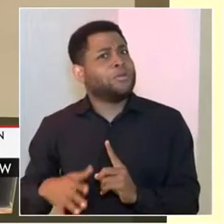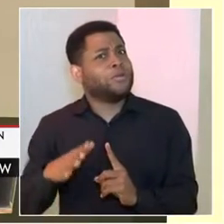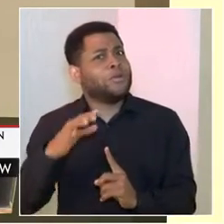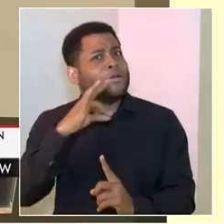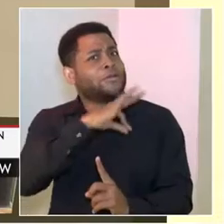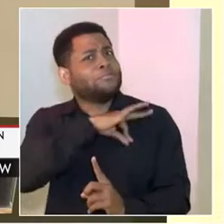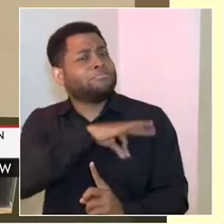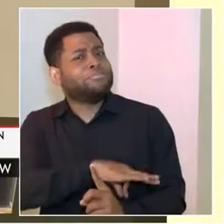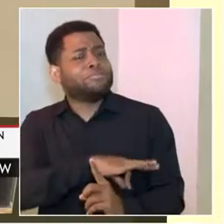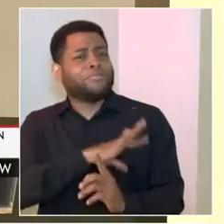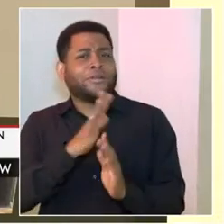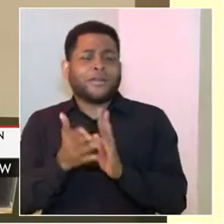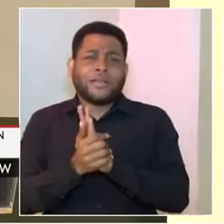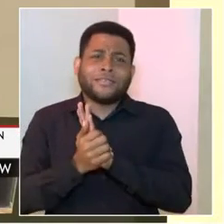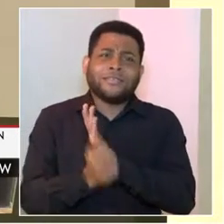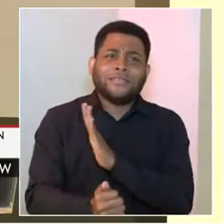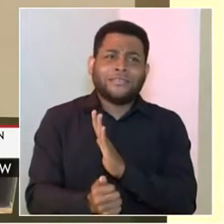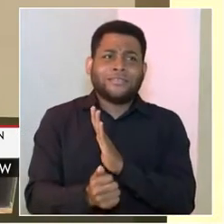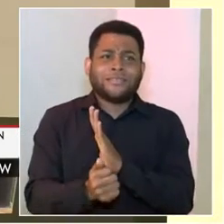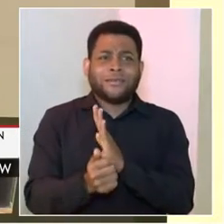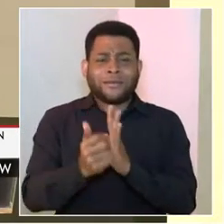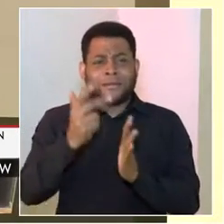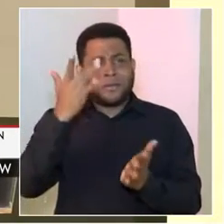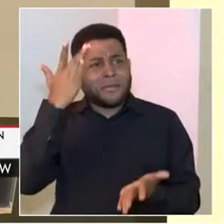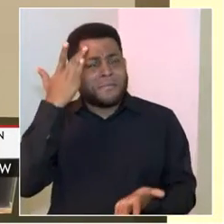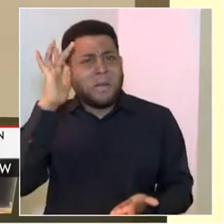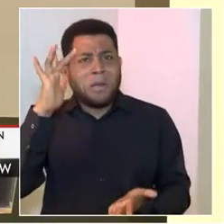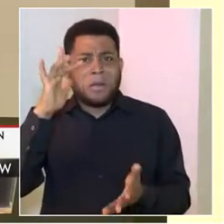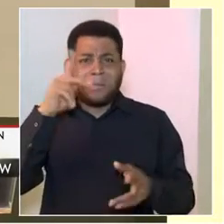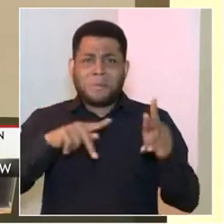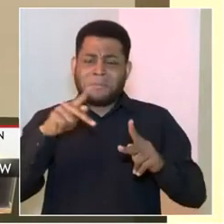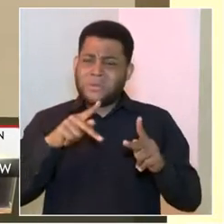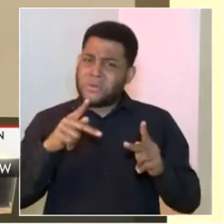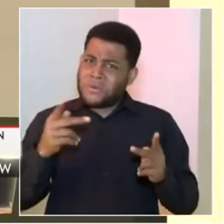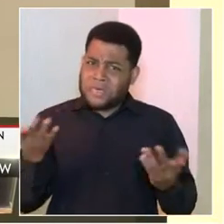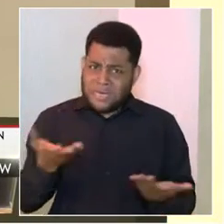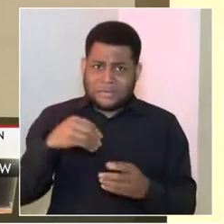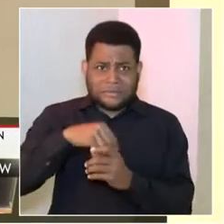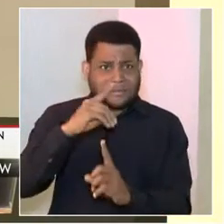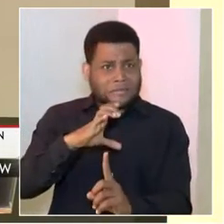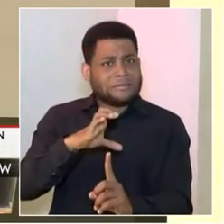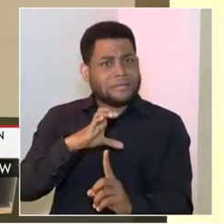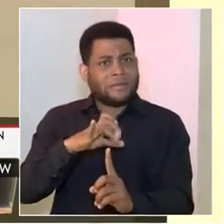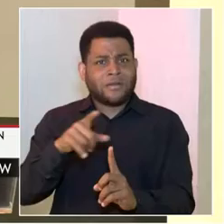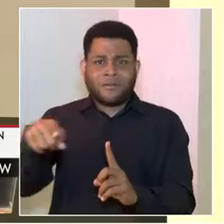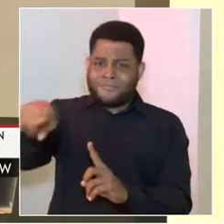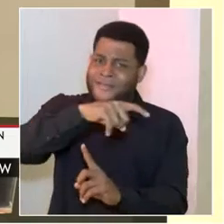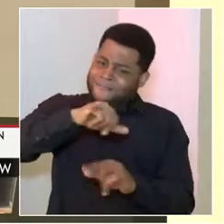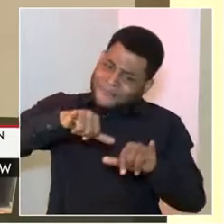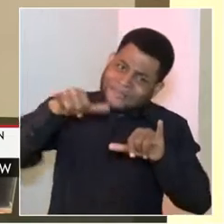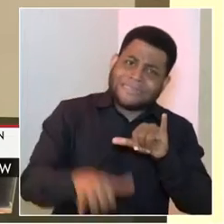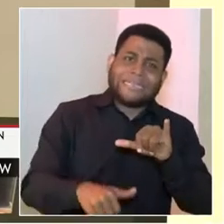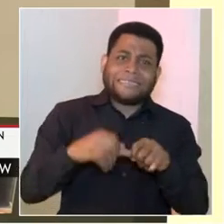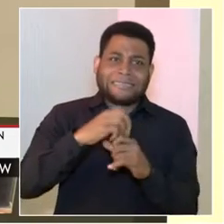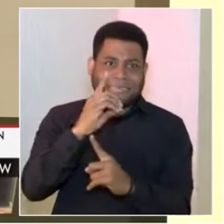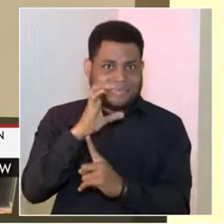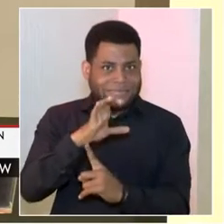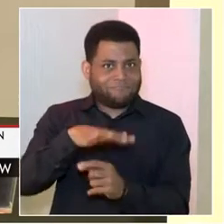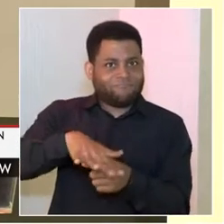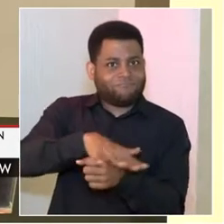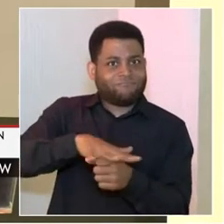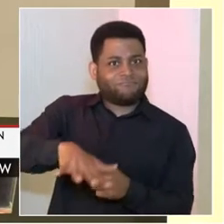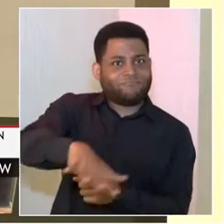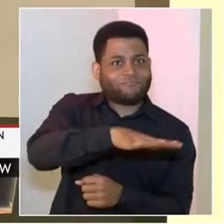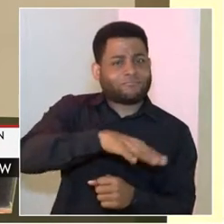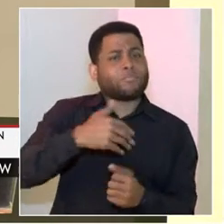and the talent we retain. So we want to keep investing in a great public school system, and we should